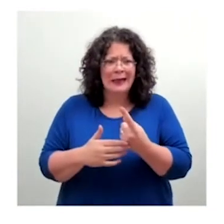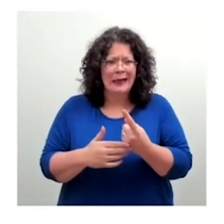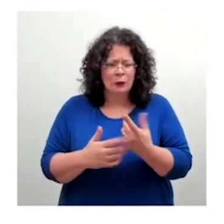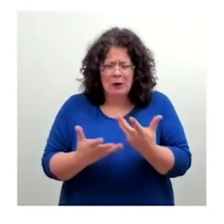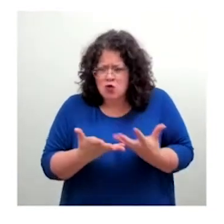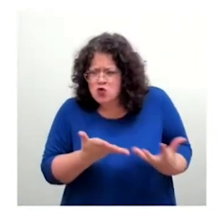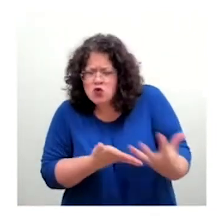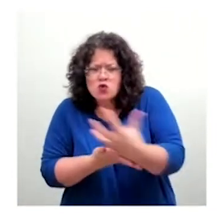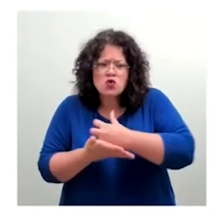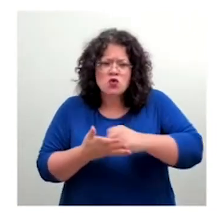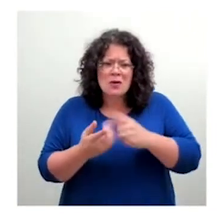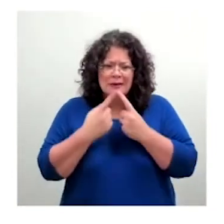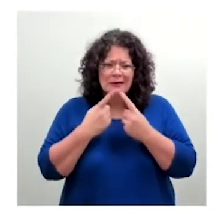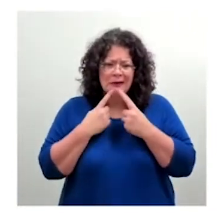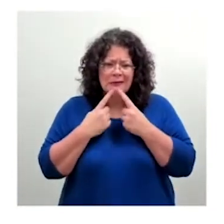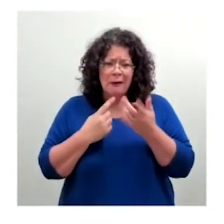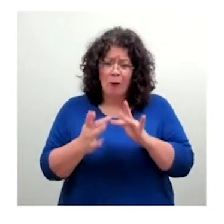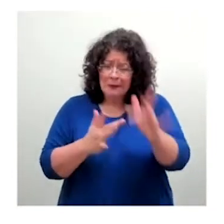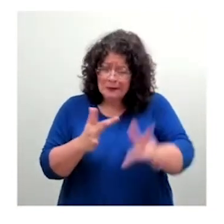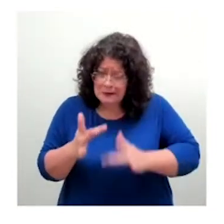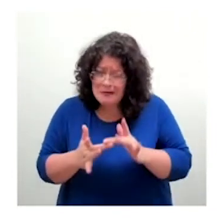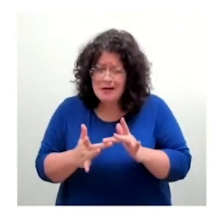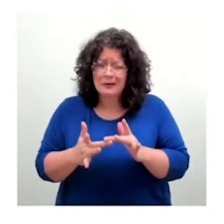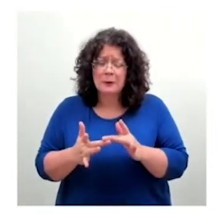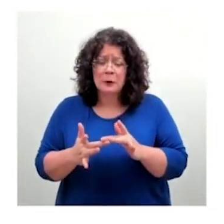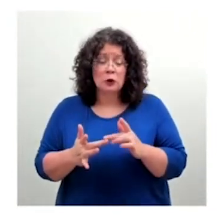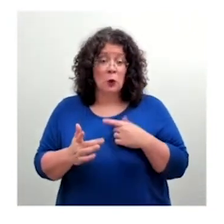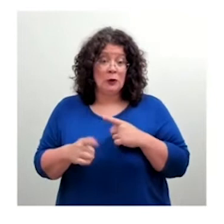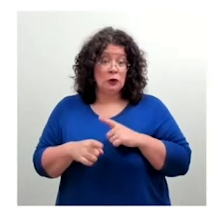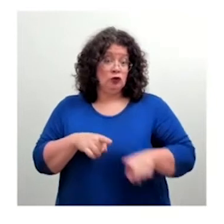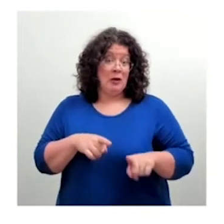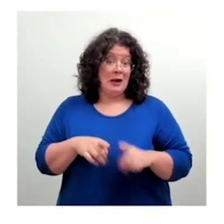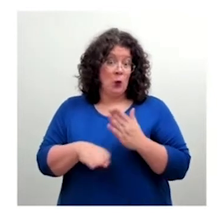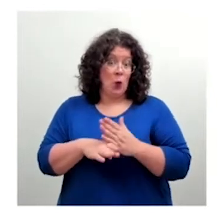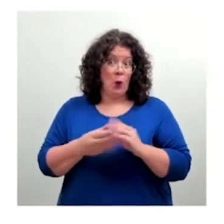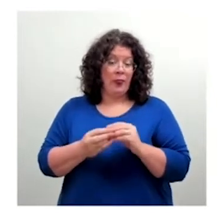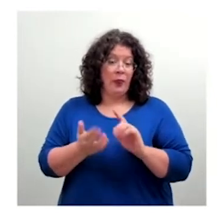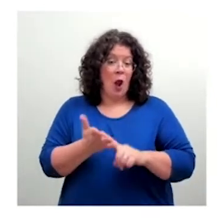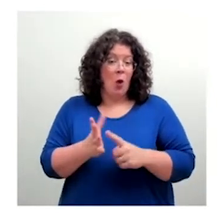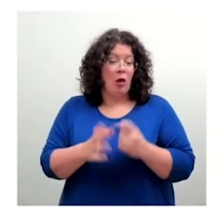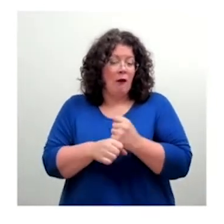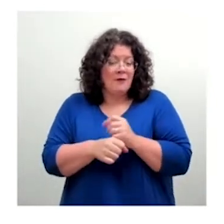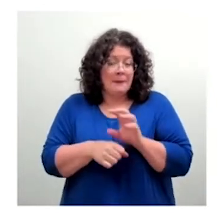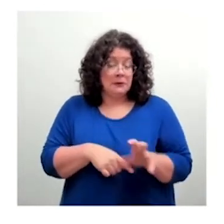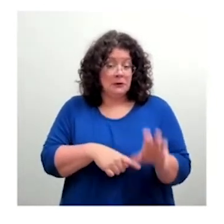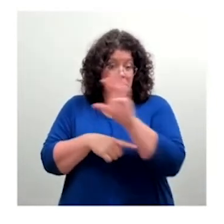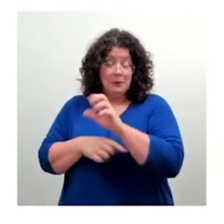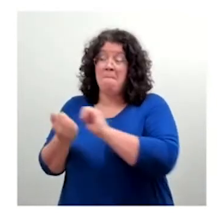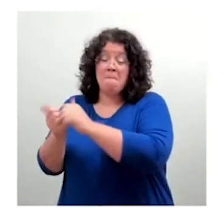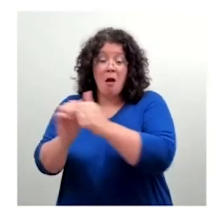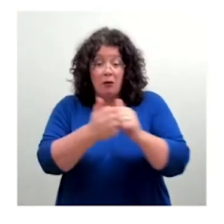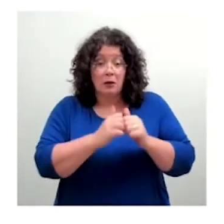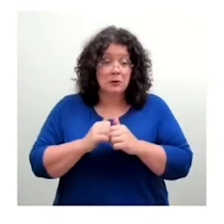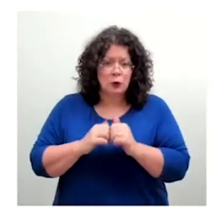and partners to sort of build out almost like a city data platform to start to bring in some of that data and start to make it really